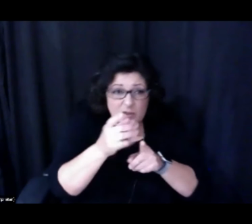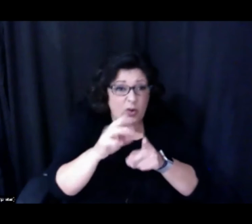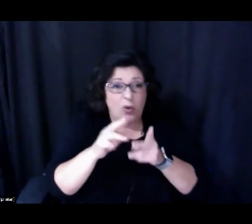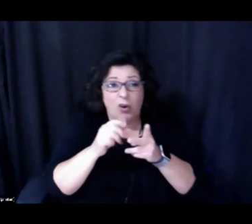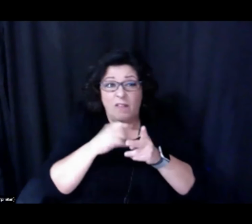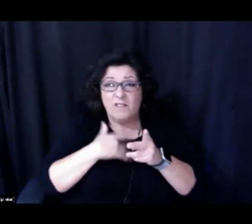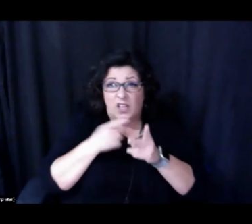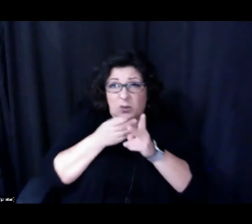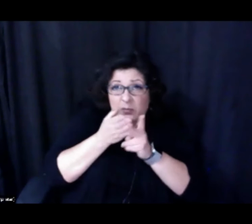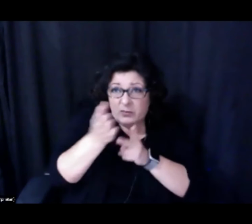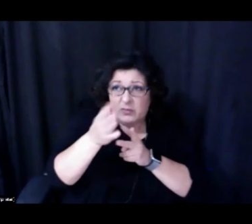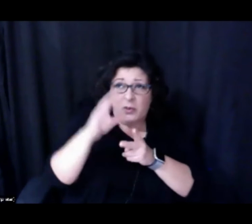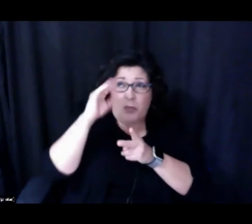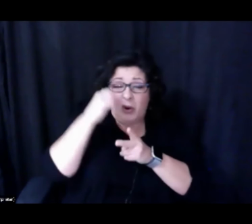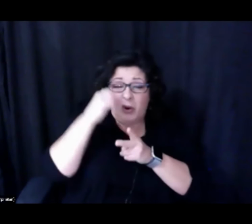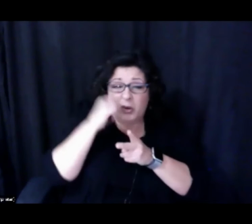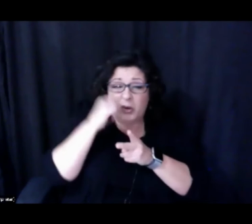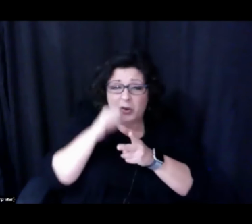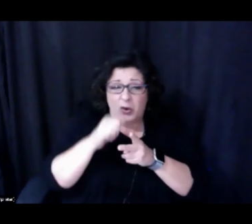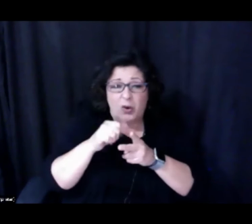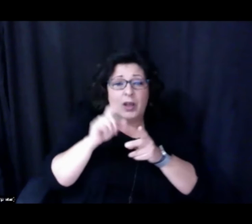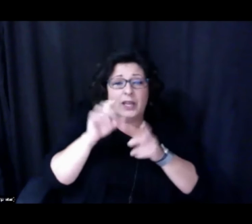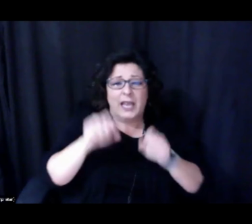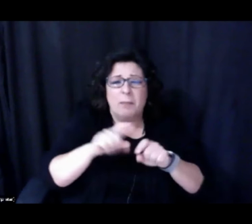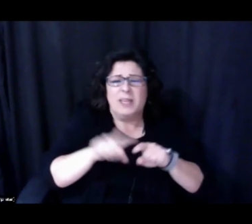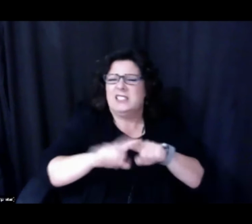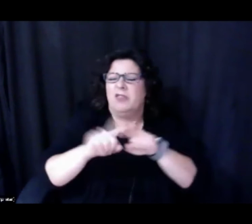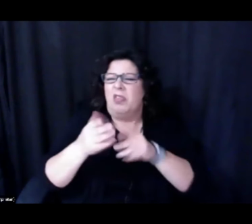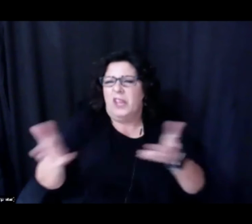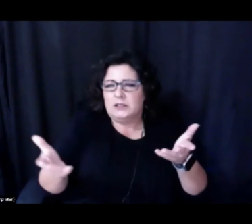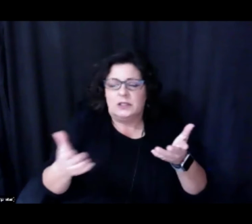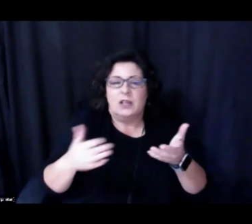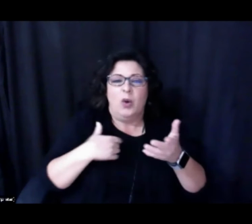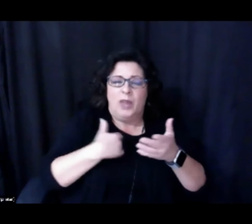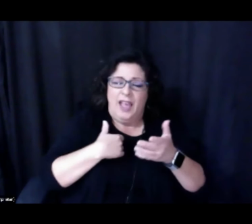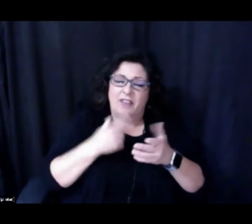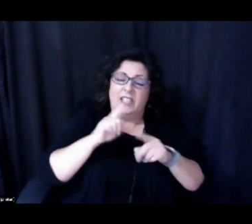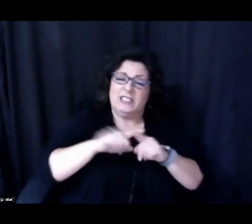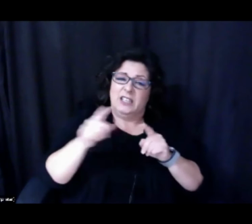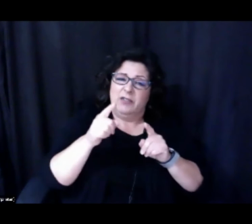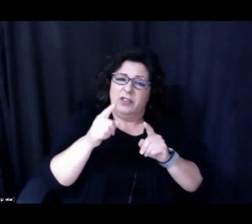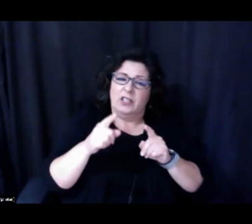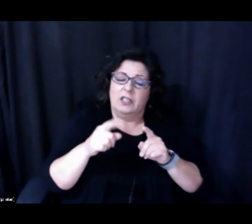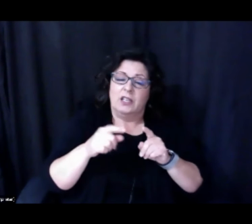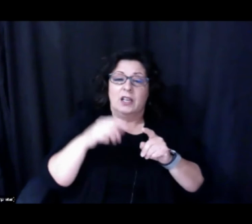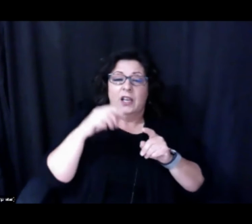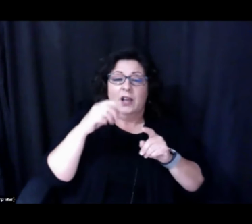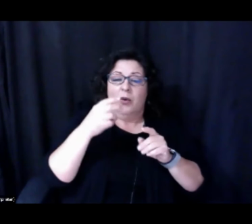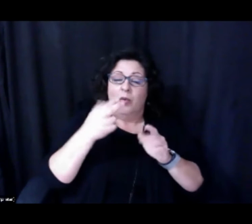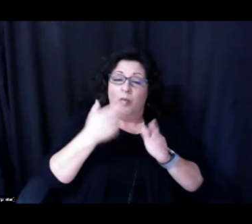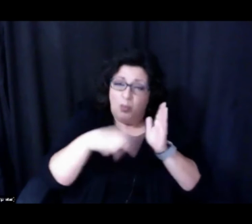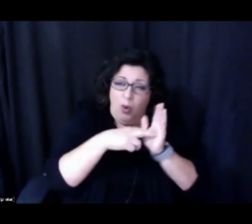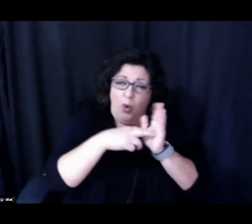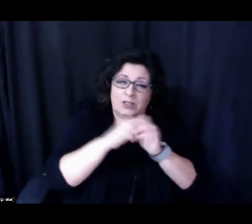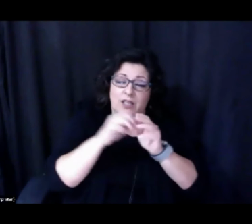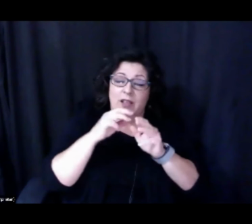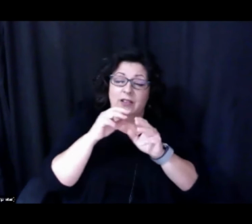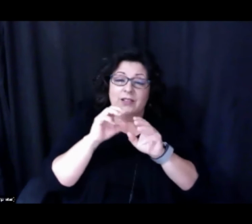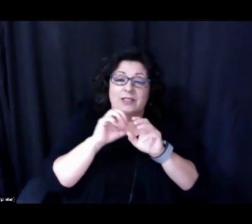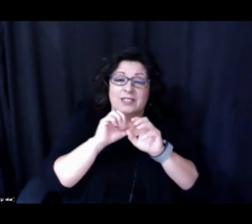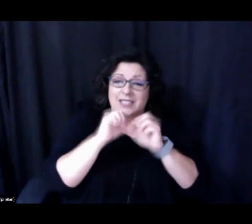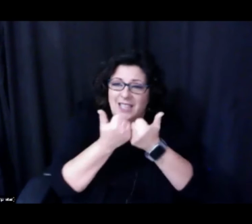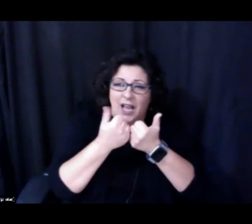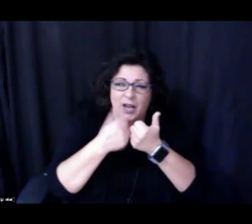your gender identity can be different things, right? We have these gender roles in our society, and there's this idea that there's only